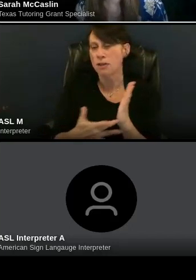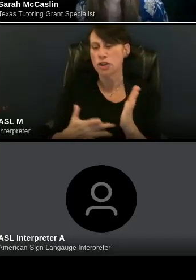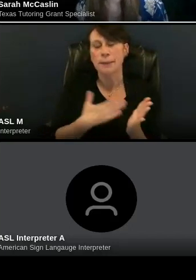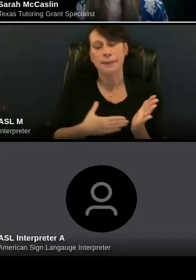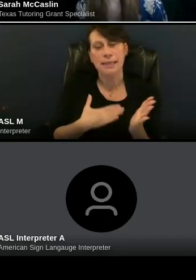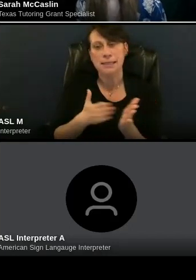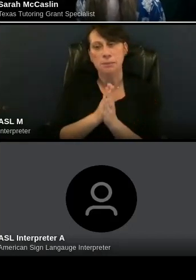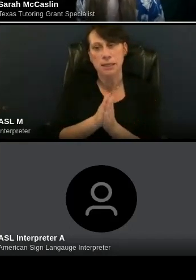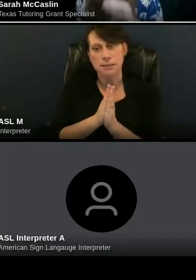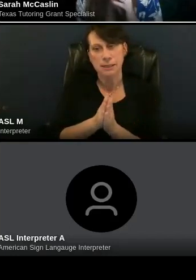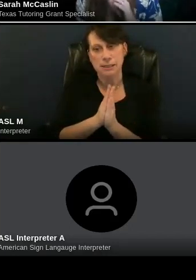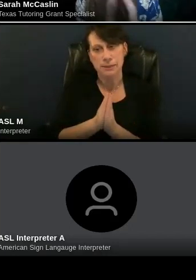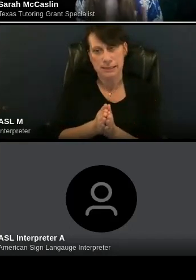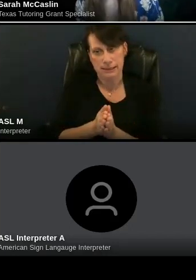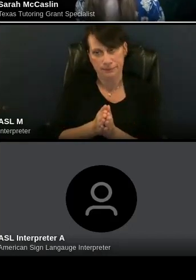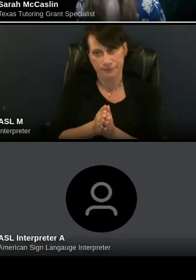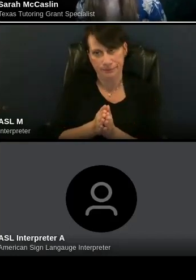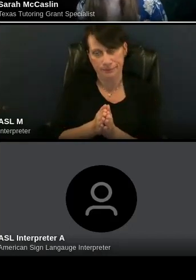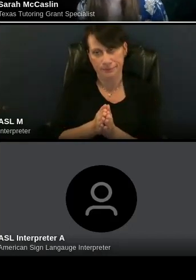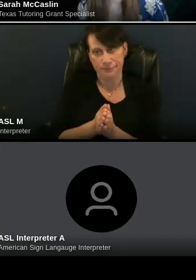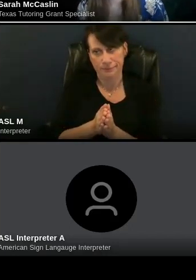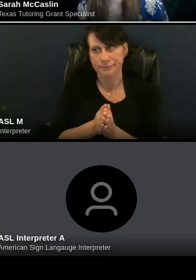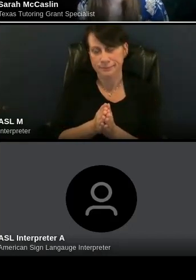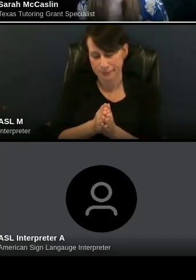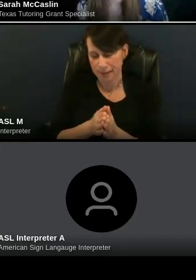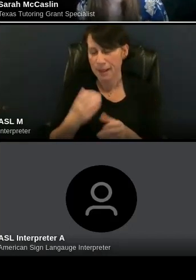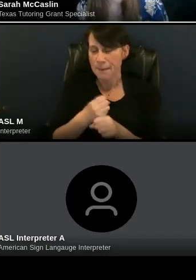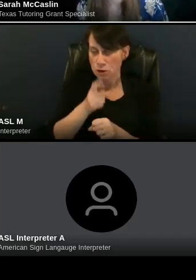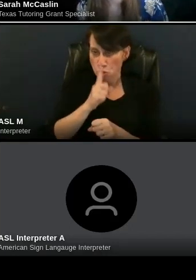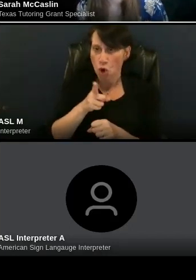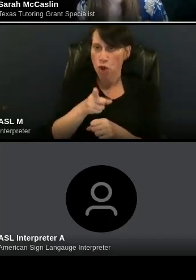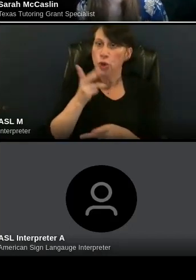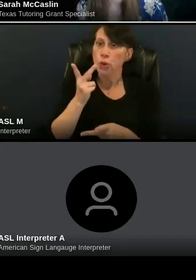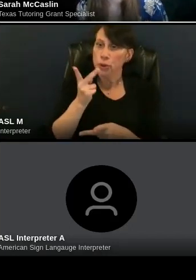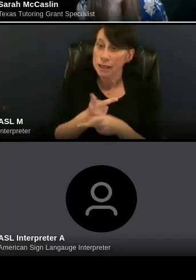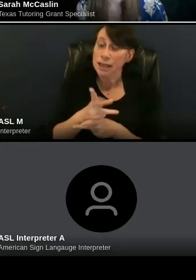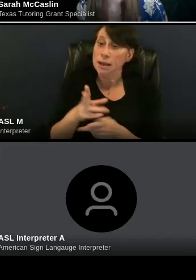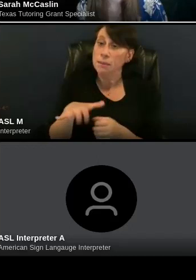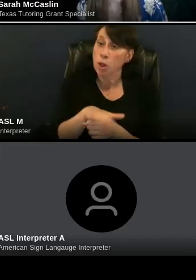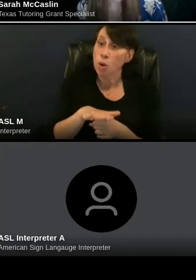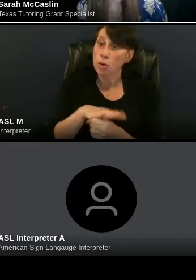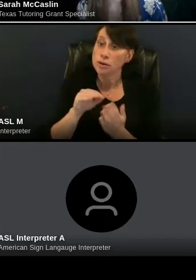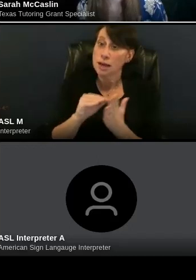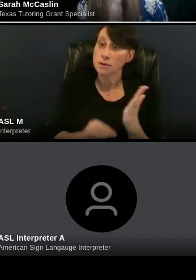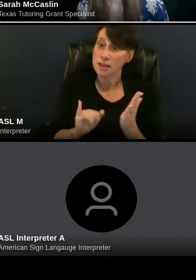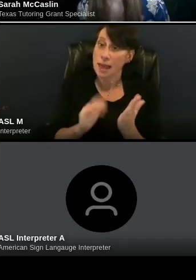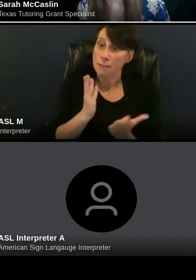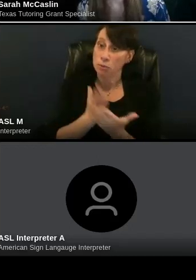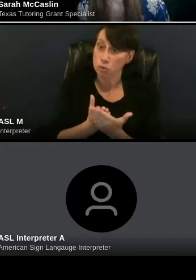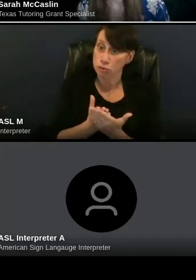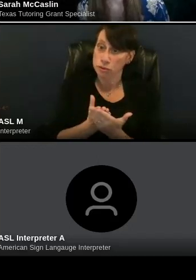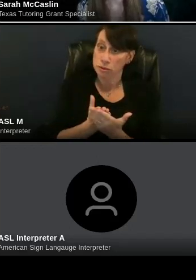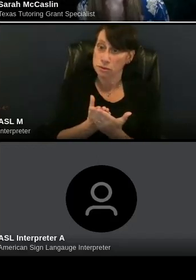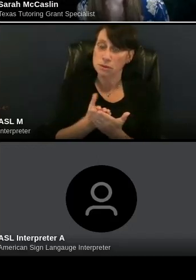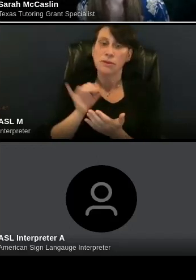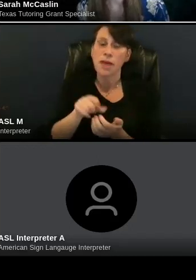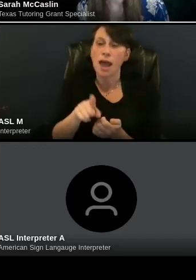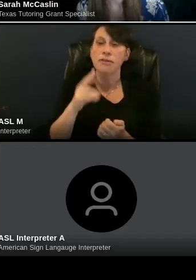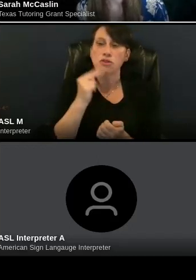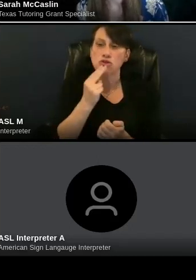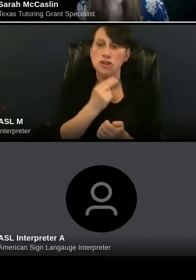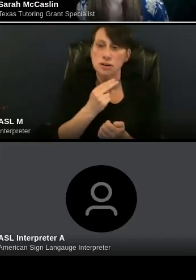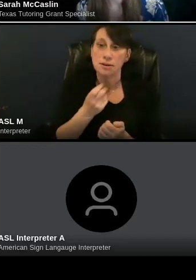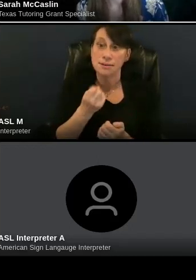please, in the same sense, make sure that you're keeping local documentation that proves that the